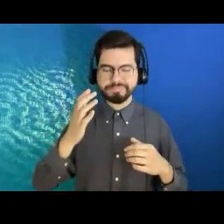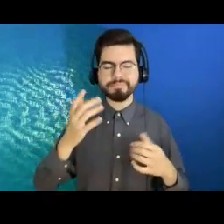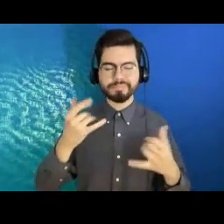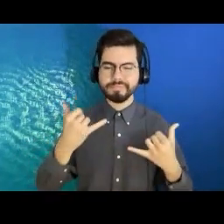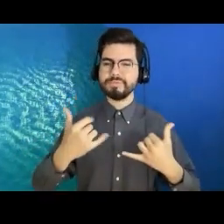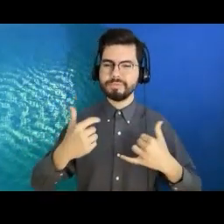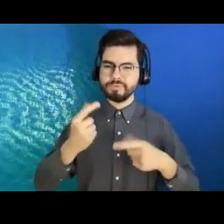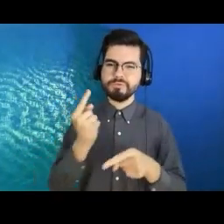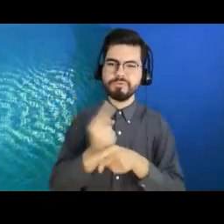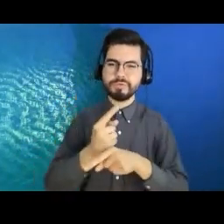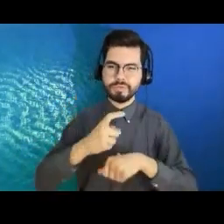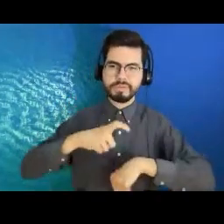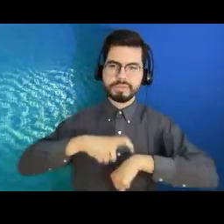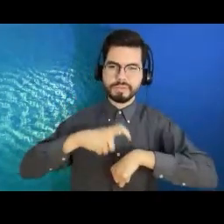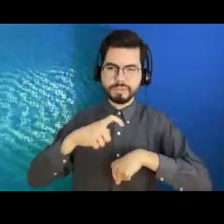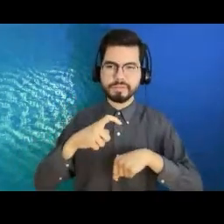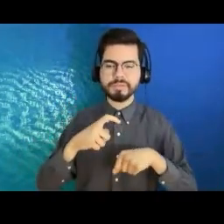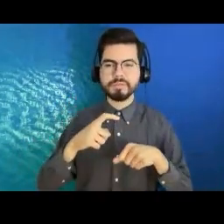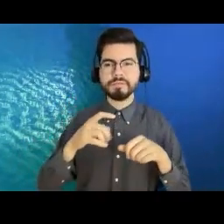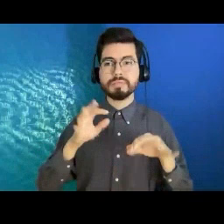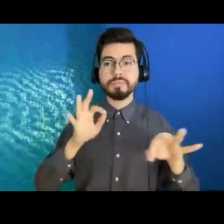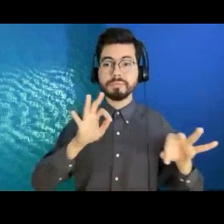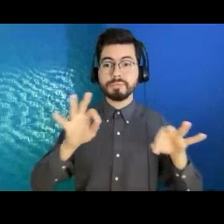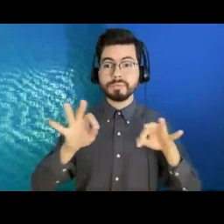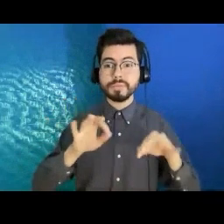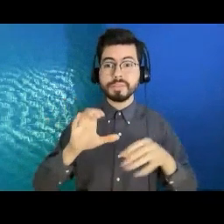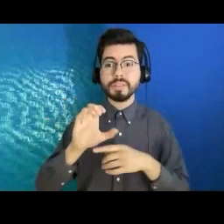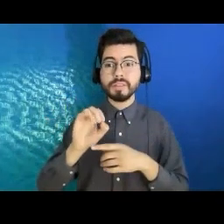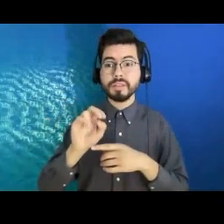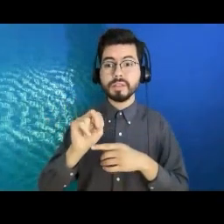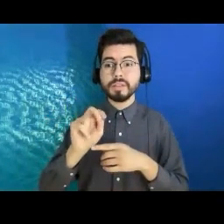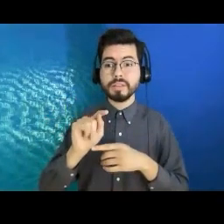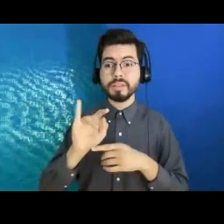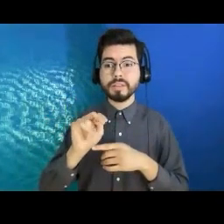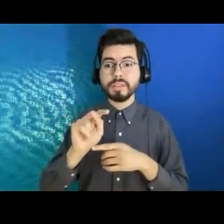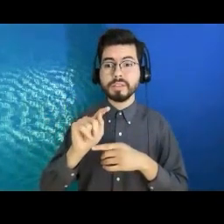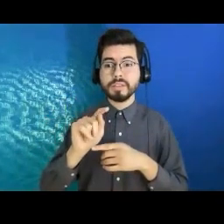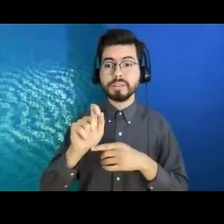to talk about continental buffalo conservation.